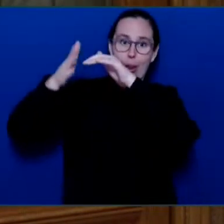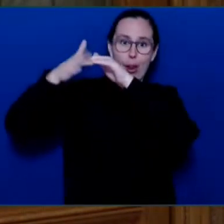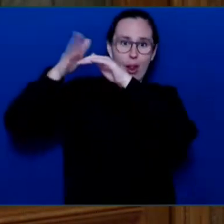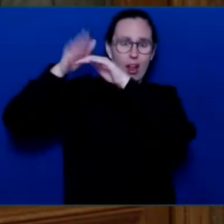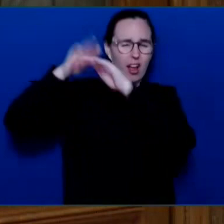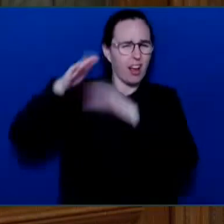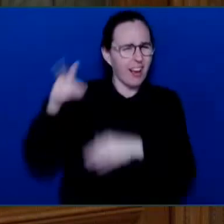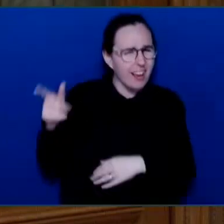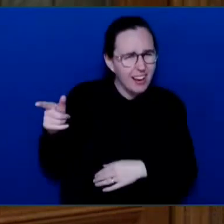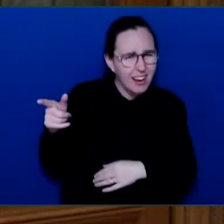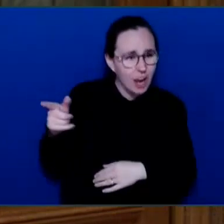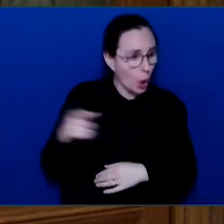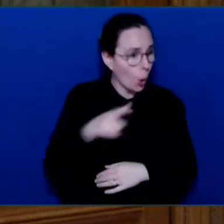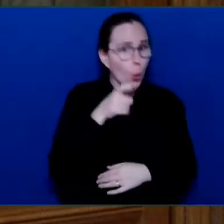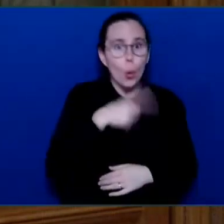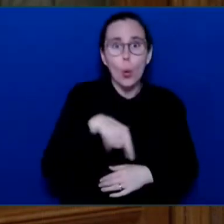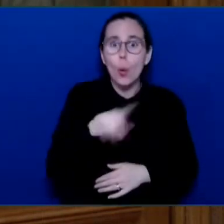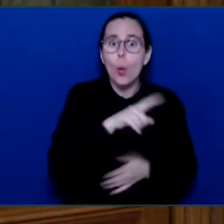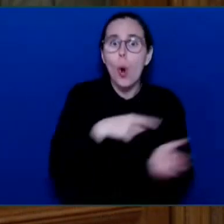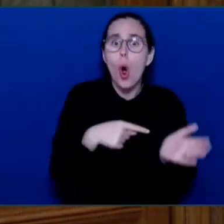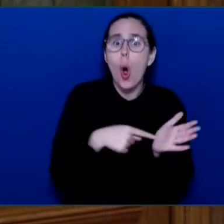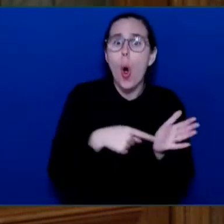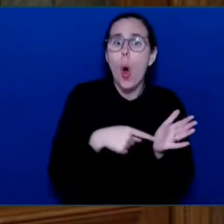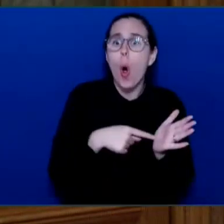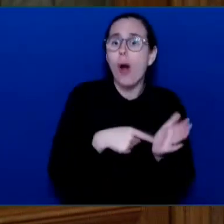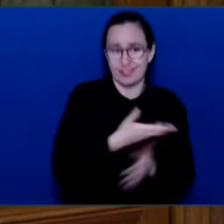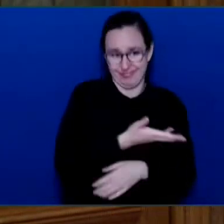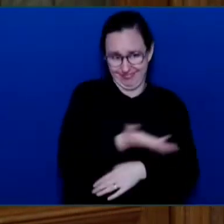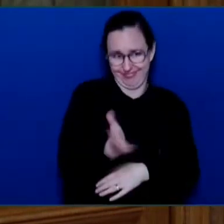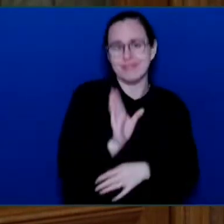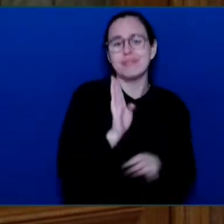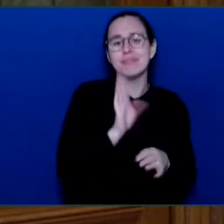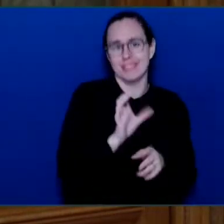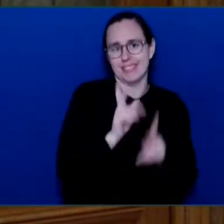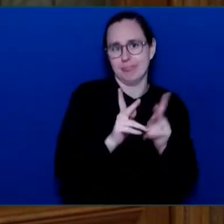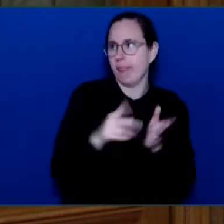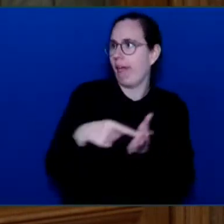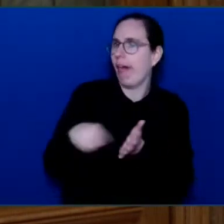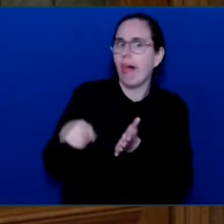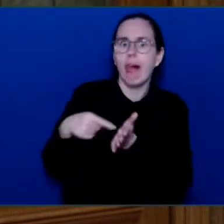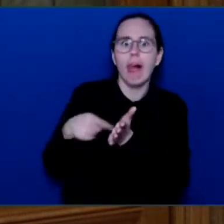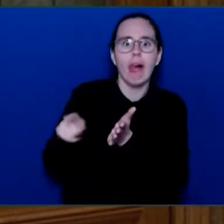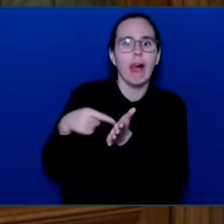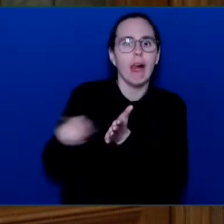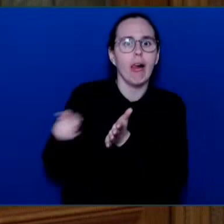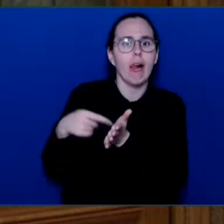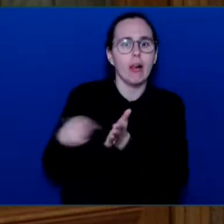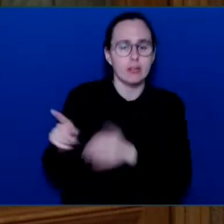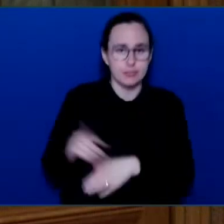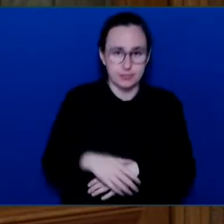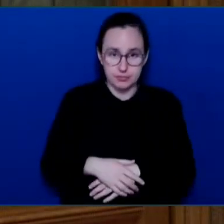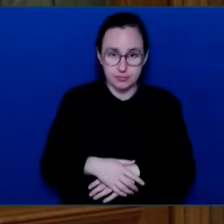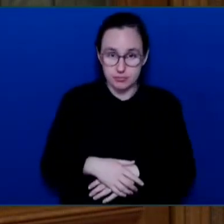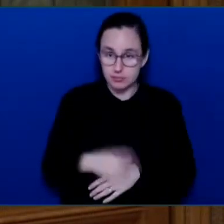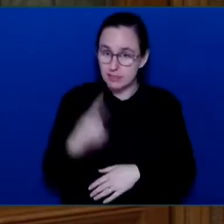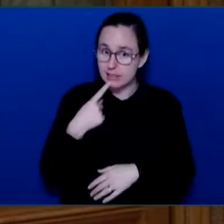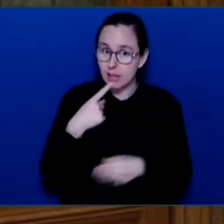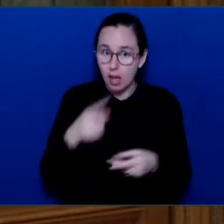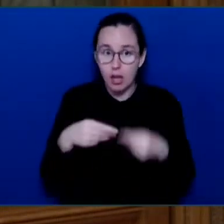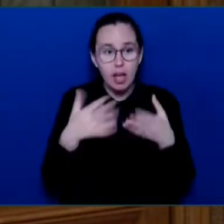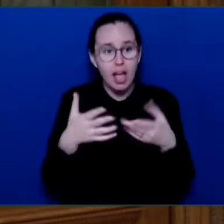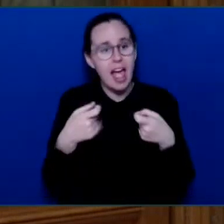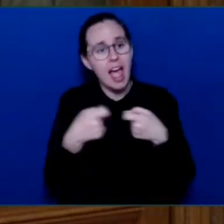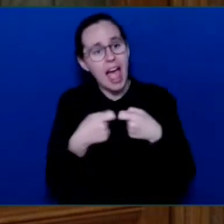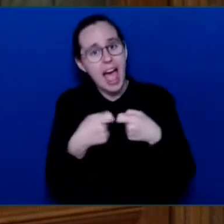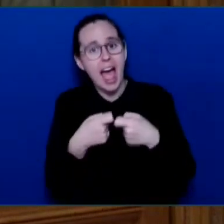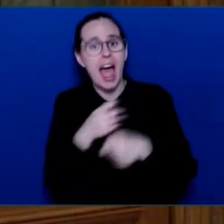what? The minister can say that British Columbians are going to get this energy, but we know who's going to receive the electricity from this dam, and that's going to be their